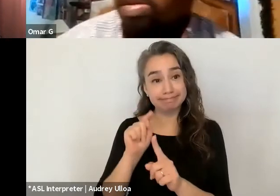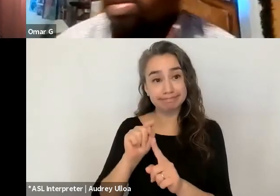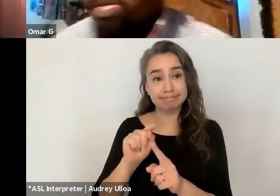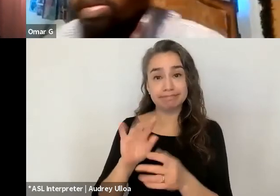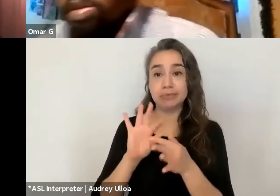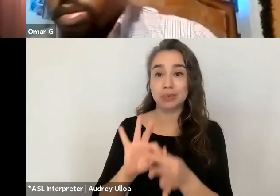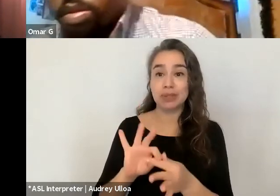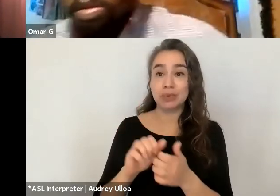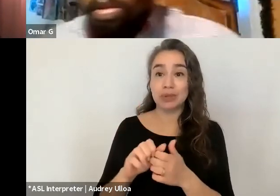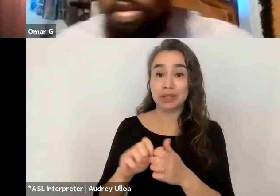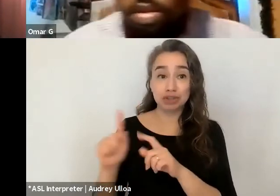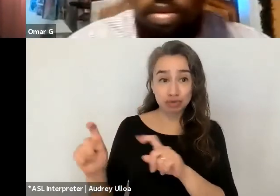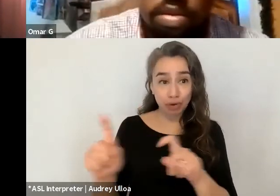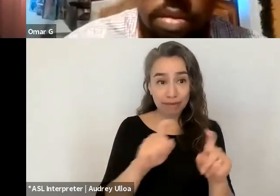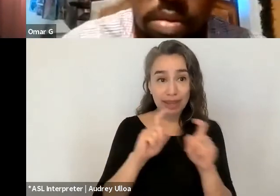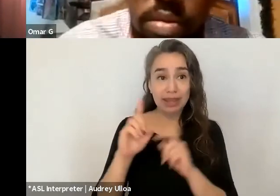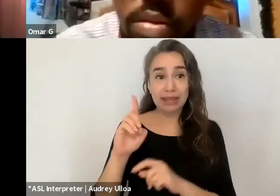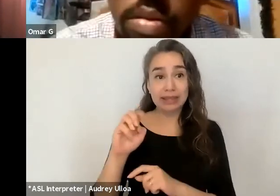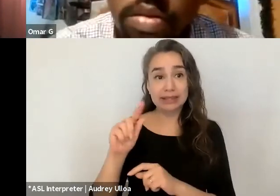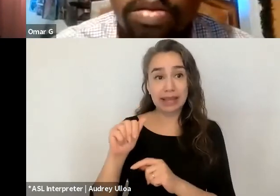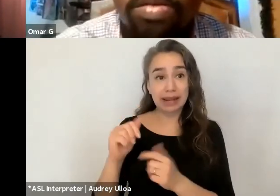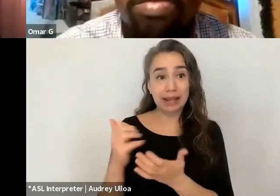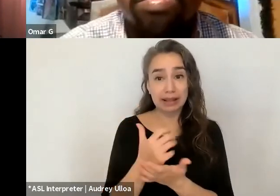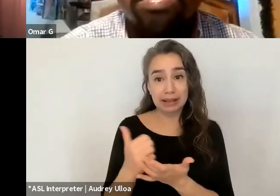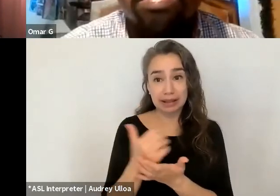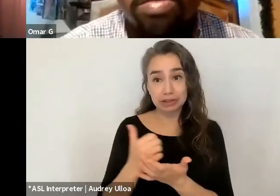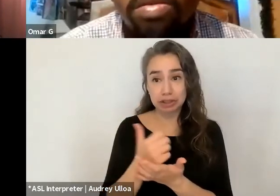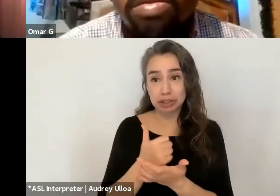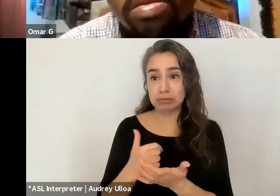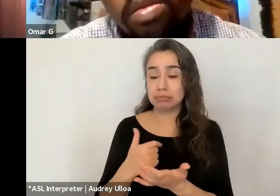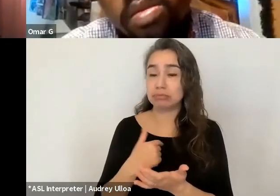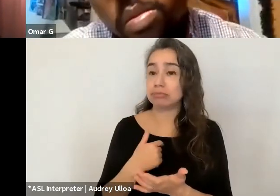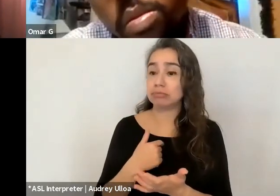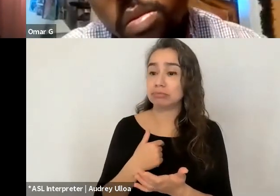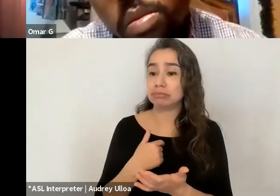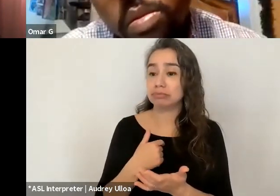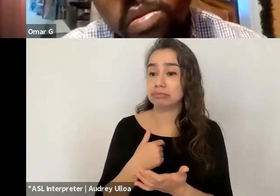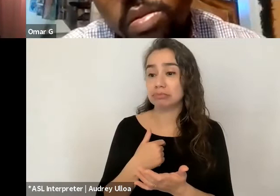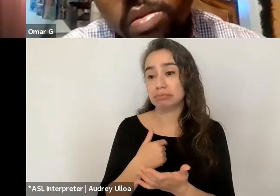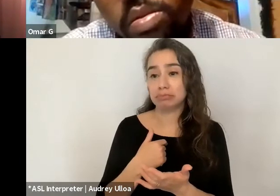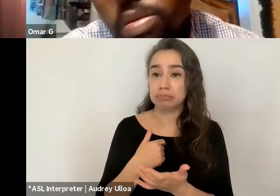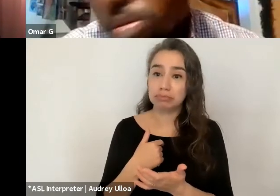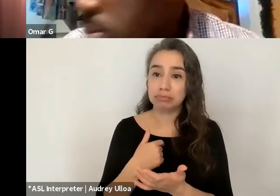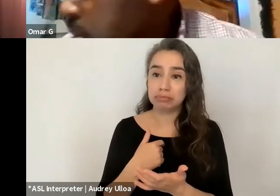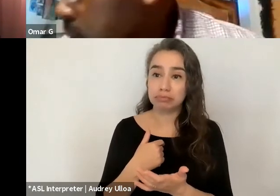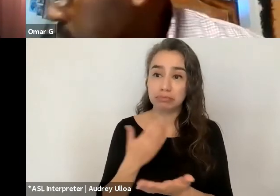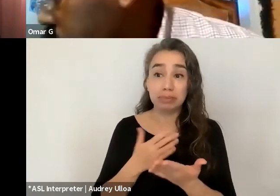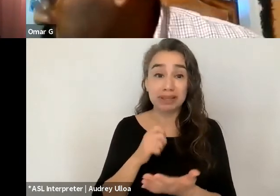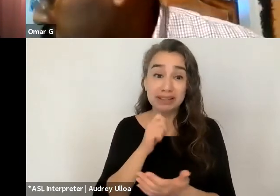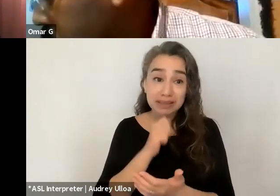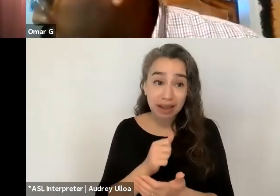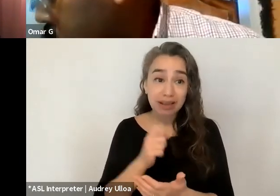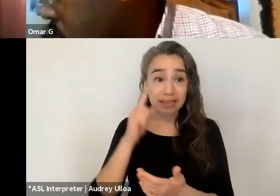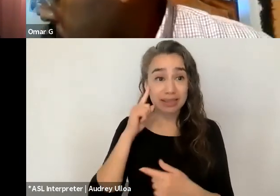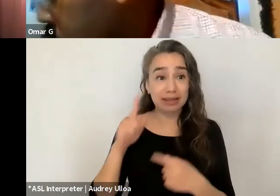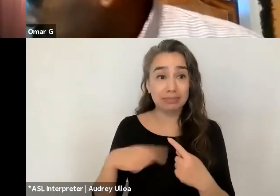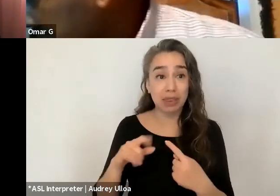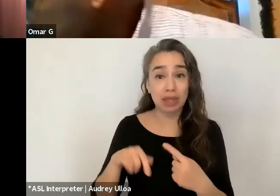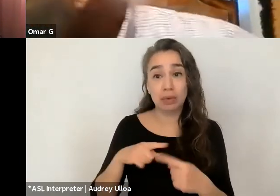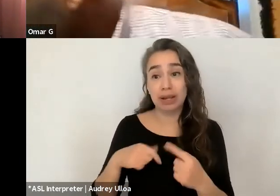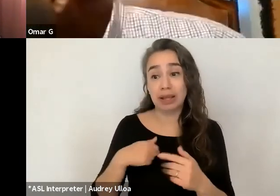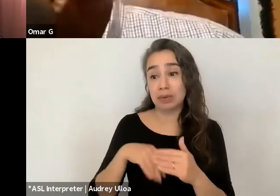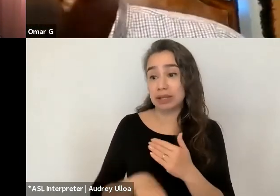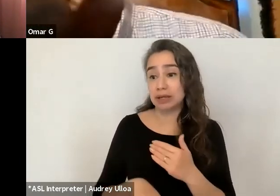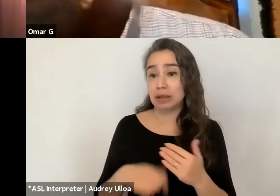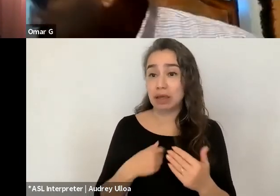our surveys and data collection, which I wasn't necessarily thinking about when I went into it, because I was like, great, we'll just send